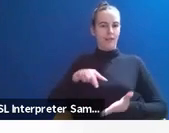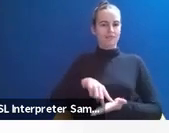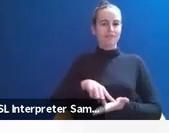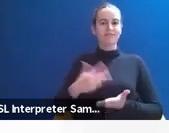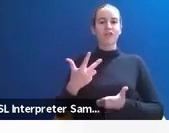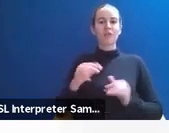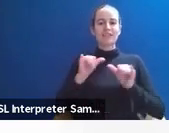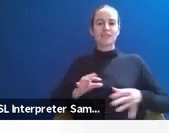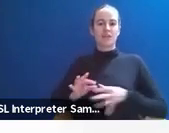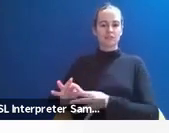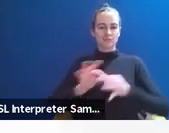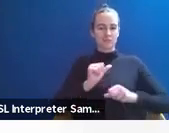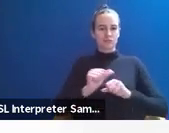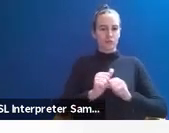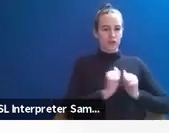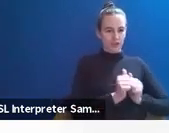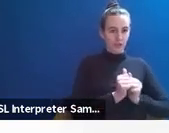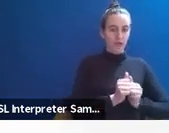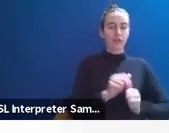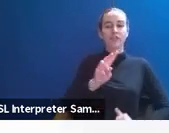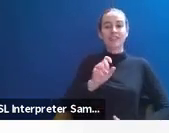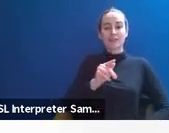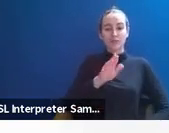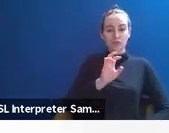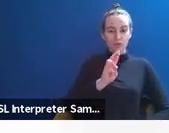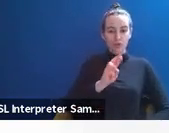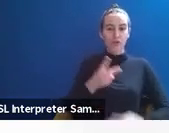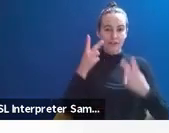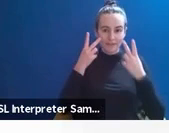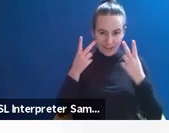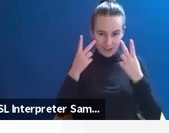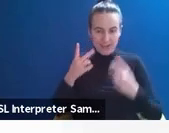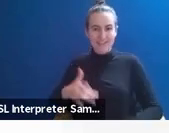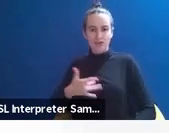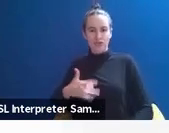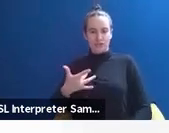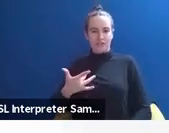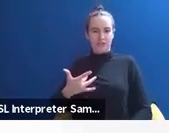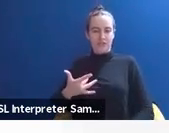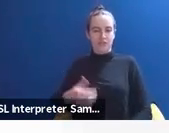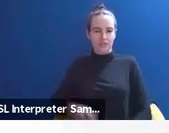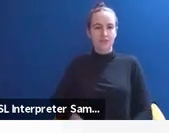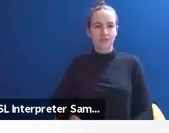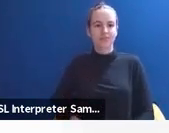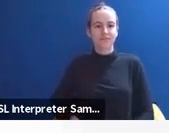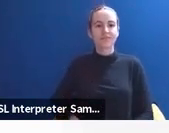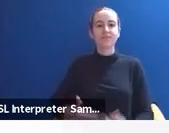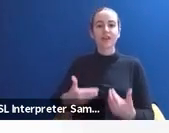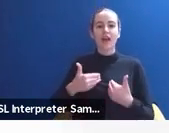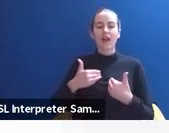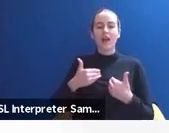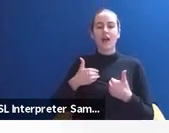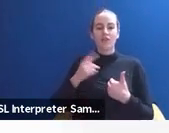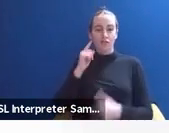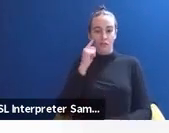together. We have vestibular, vision, and somatosensory. From the ear, there are neural projections that drive the eyes in